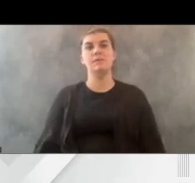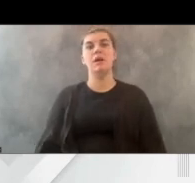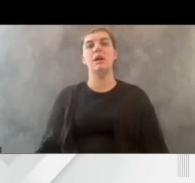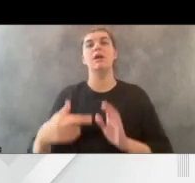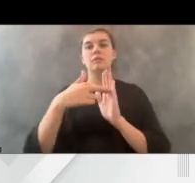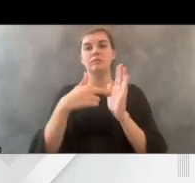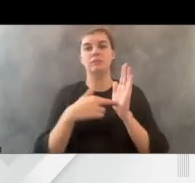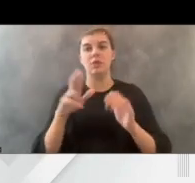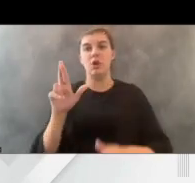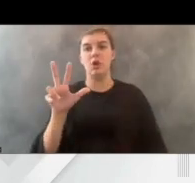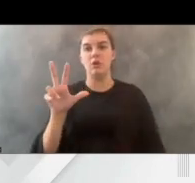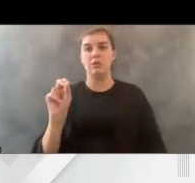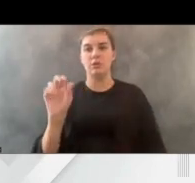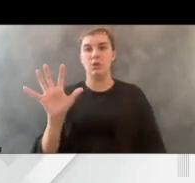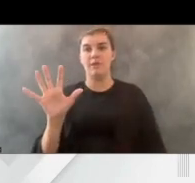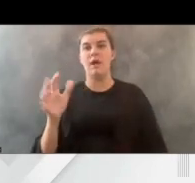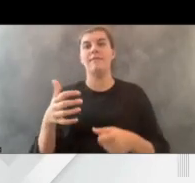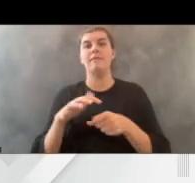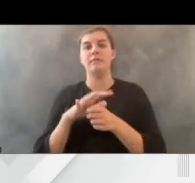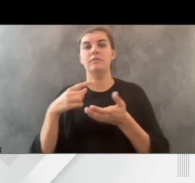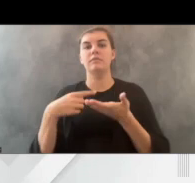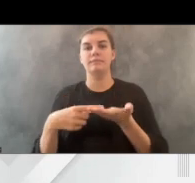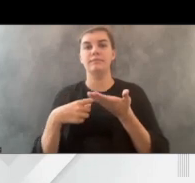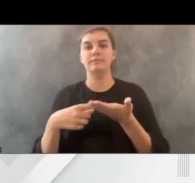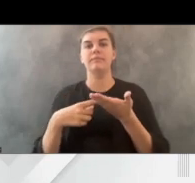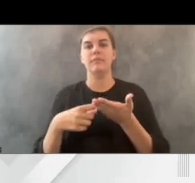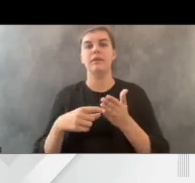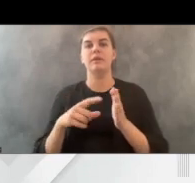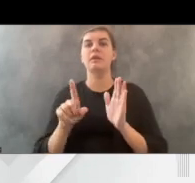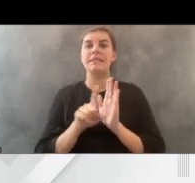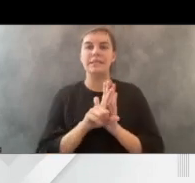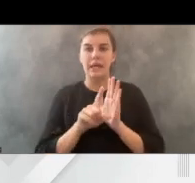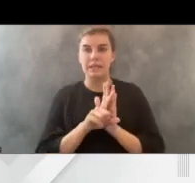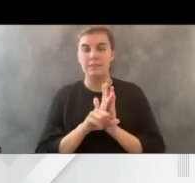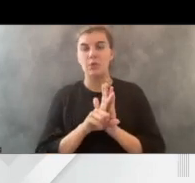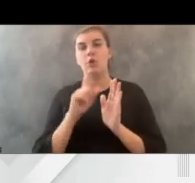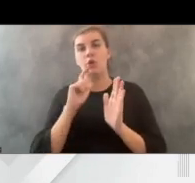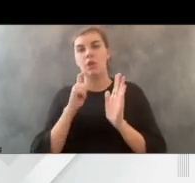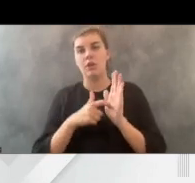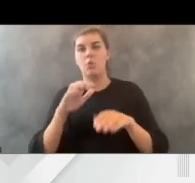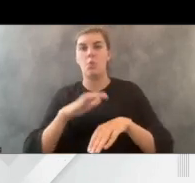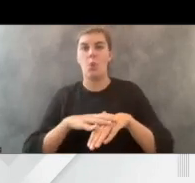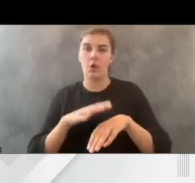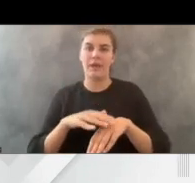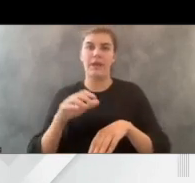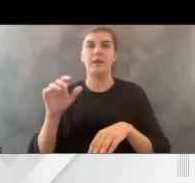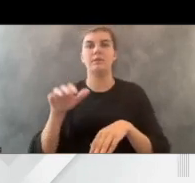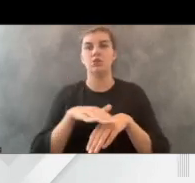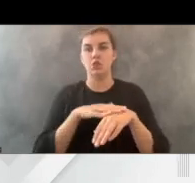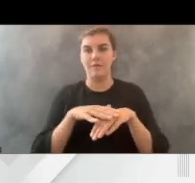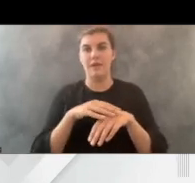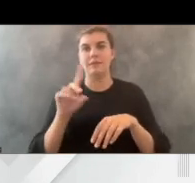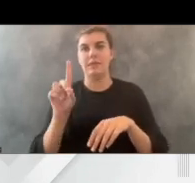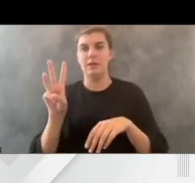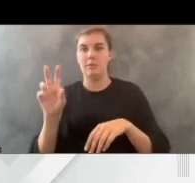Where the pedestrian circulation path crosses the side of a perpendicular curb ramp as pictured on the